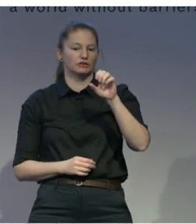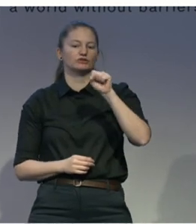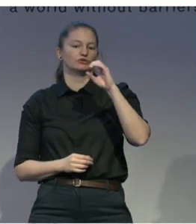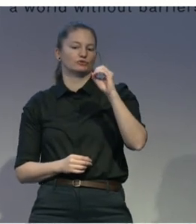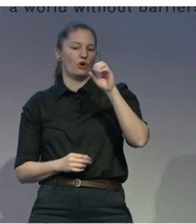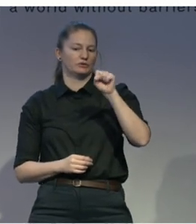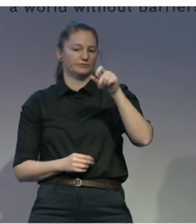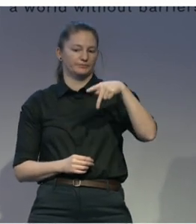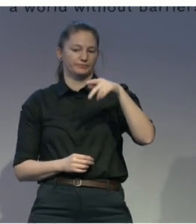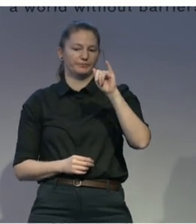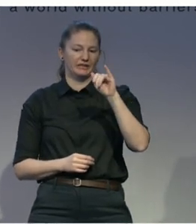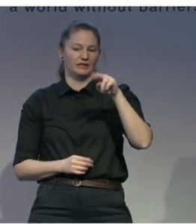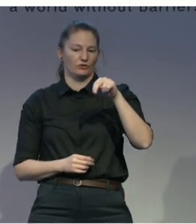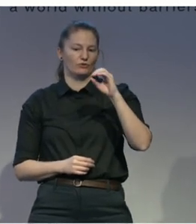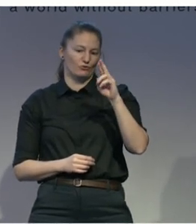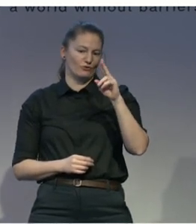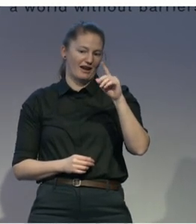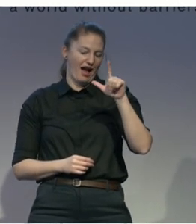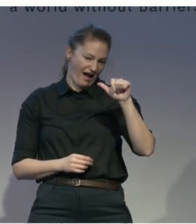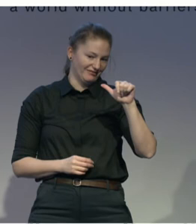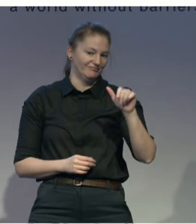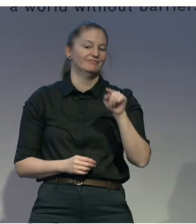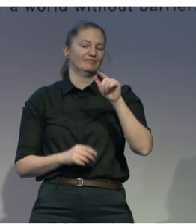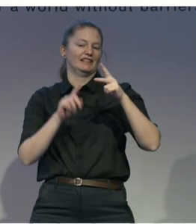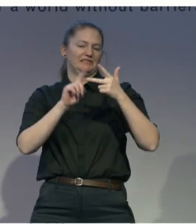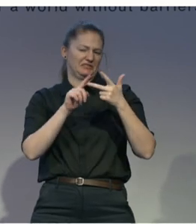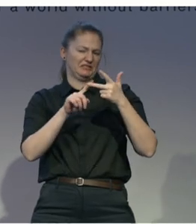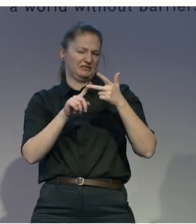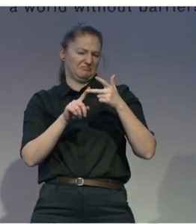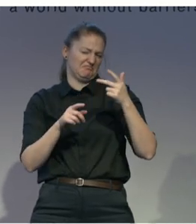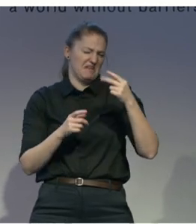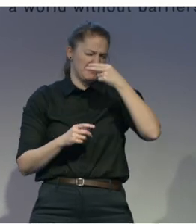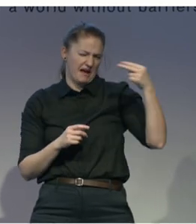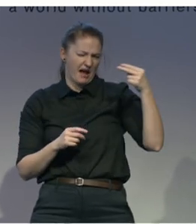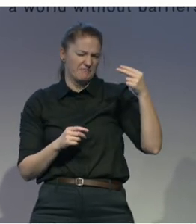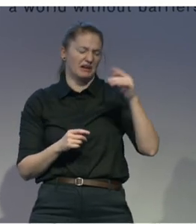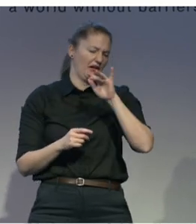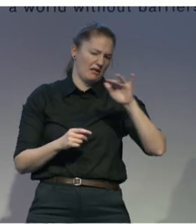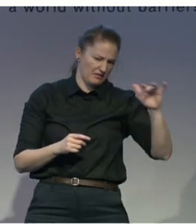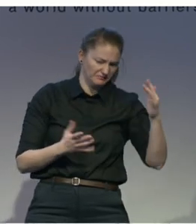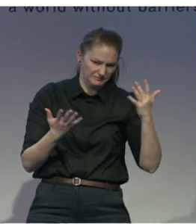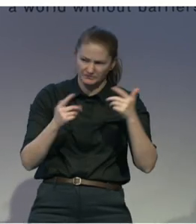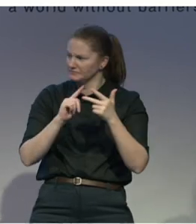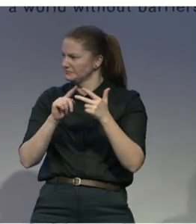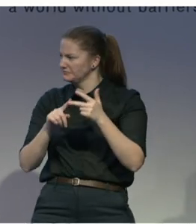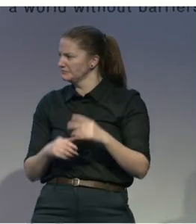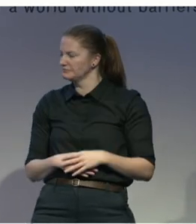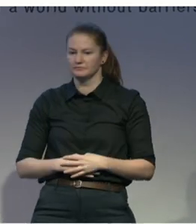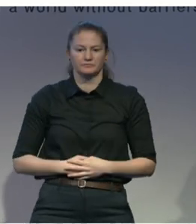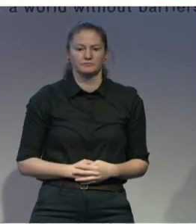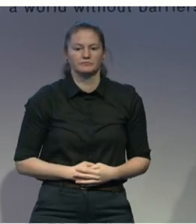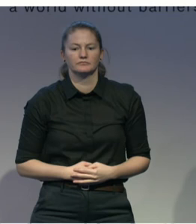The project seeks to reduce the marginalization of persons with disabilities, empowering